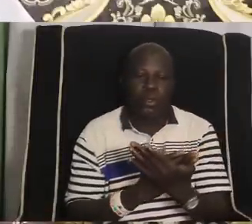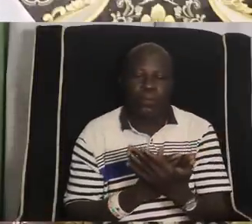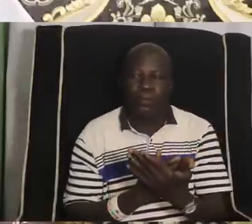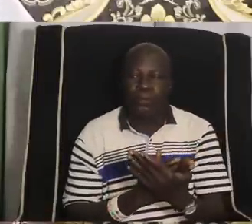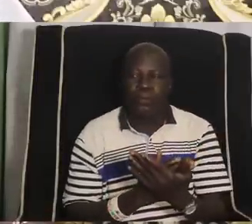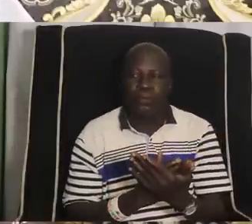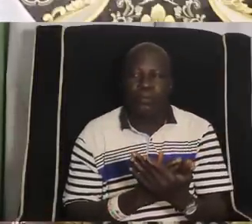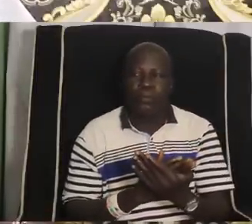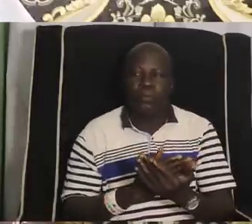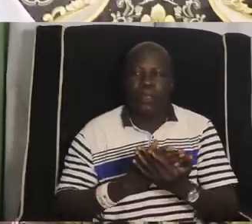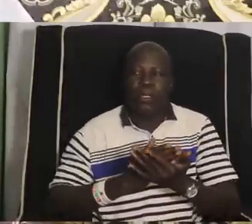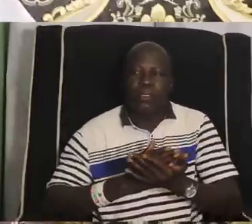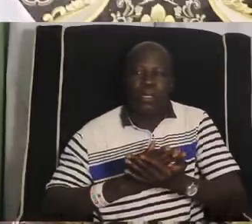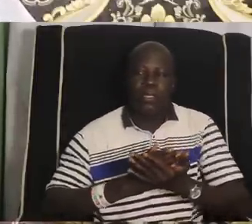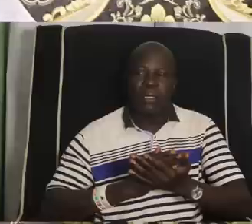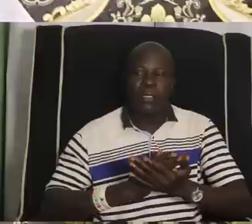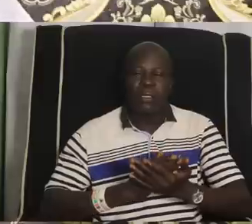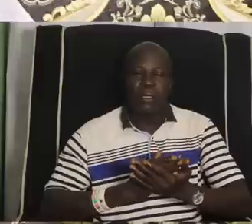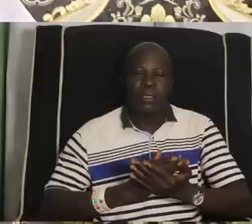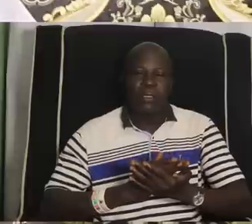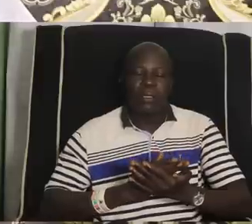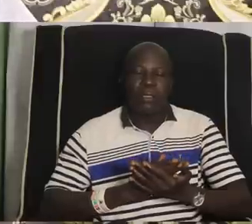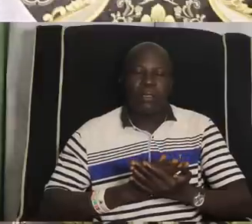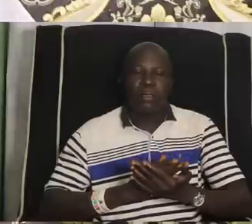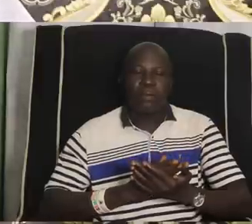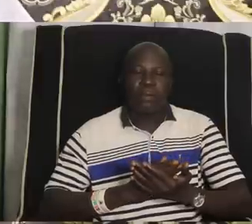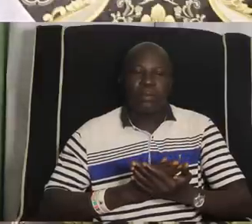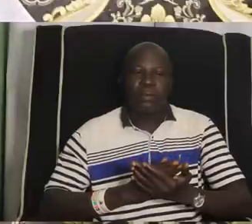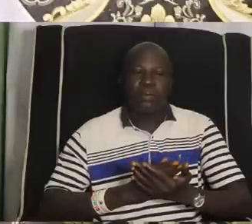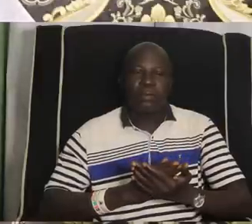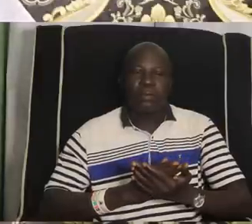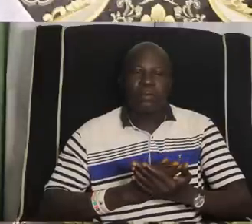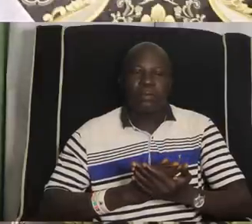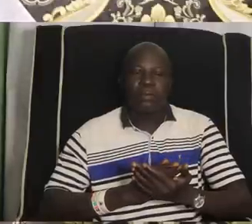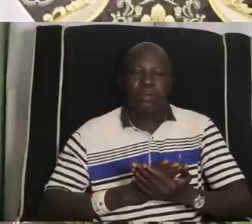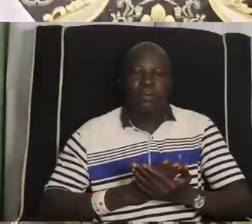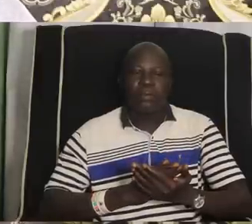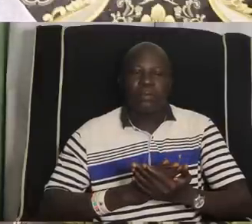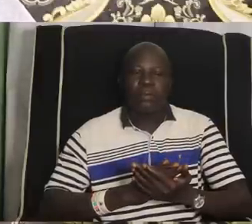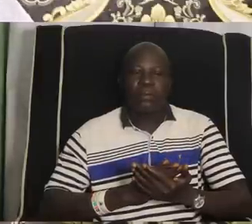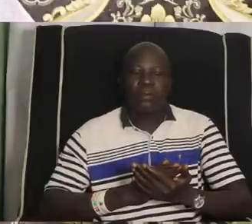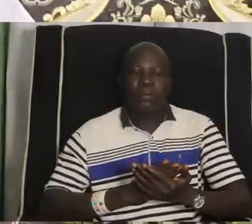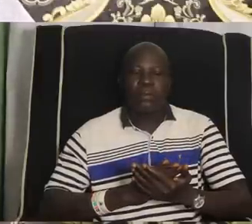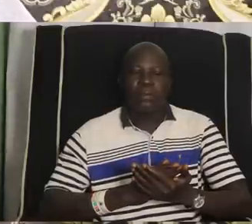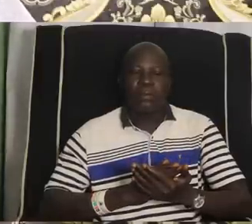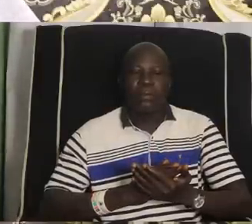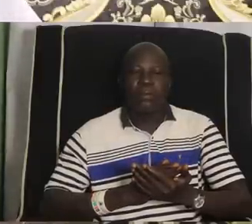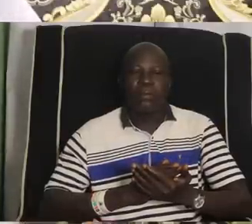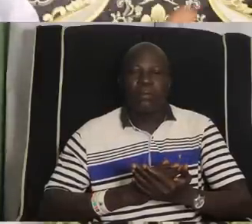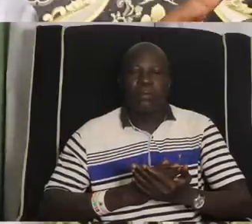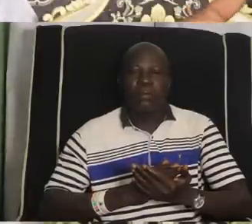waje. I want a day, aye. But I want a mirror. I want a